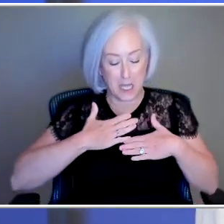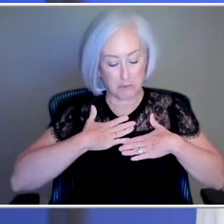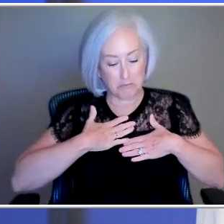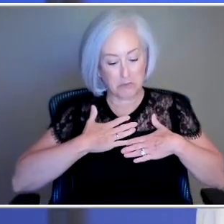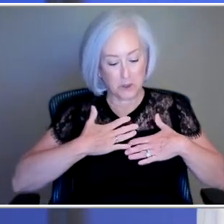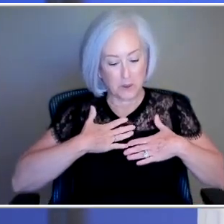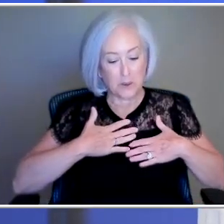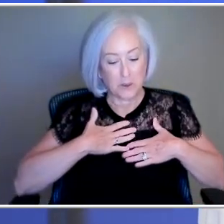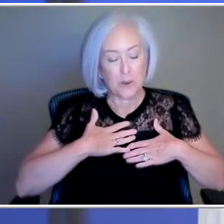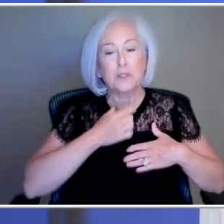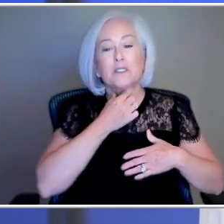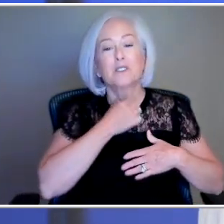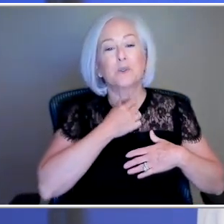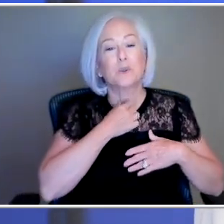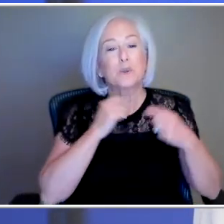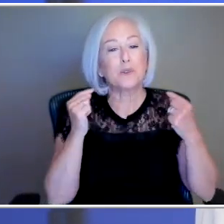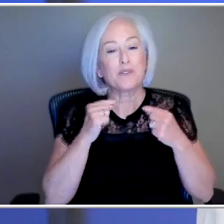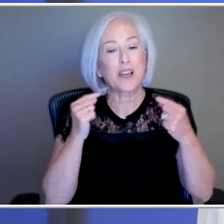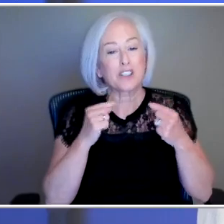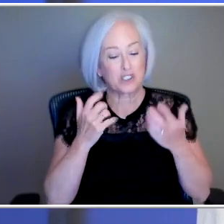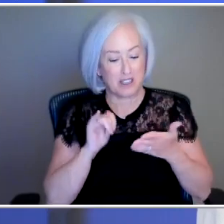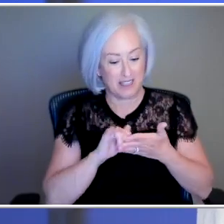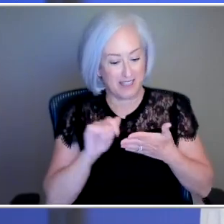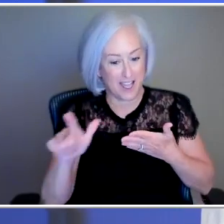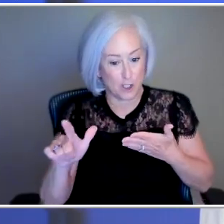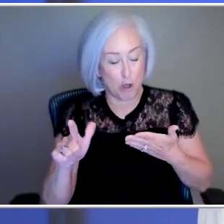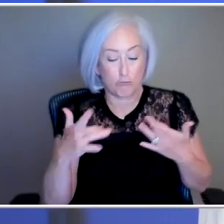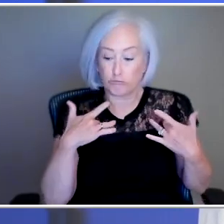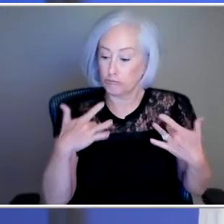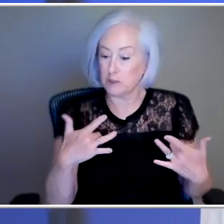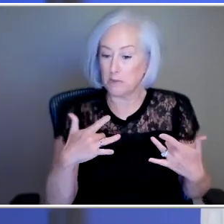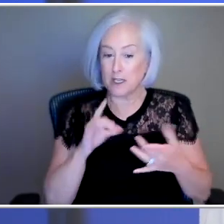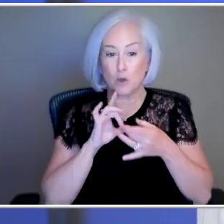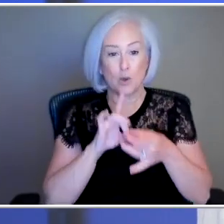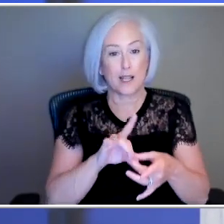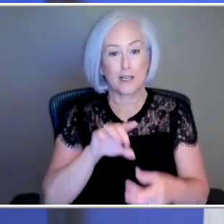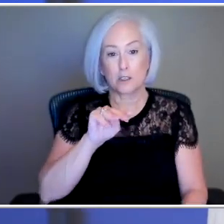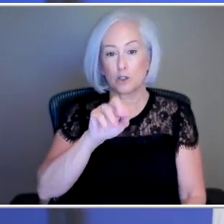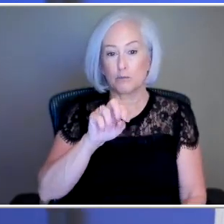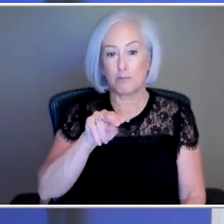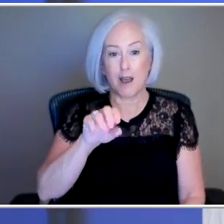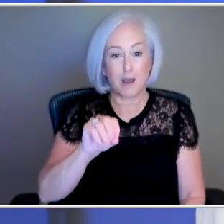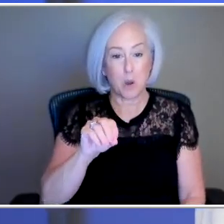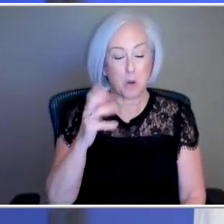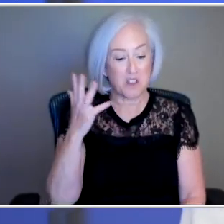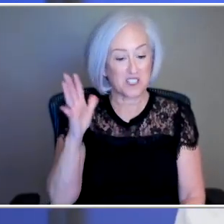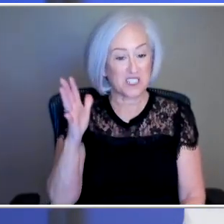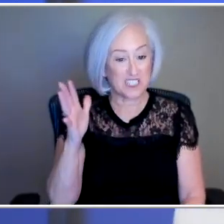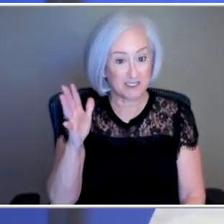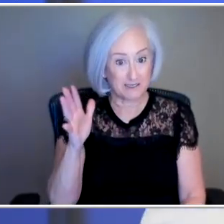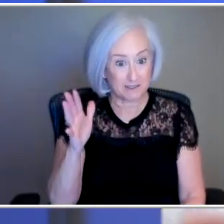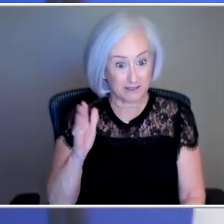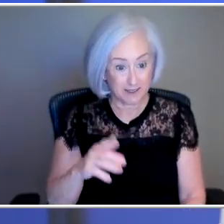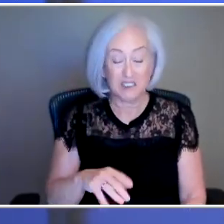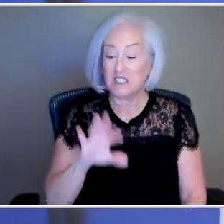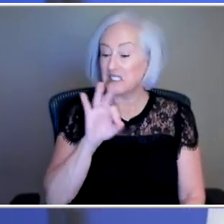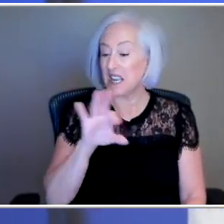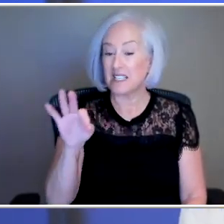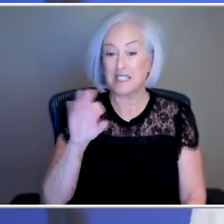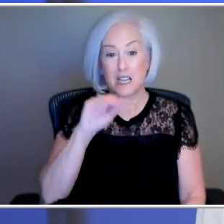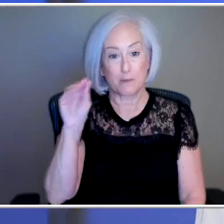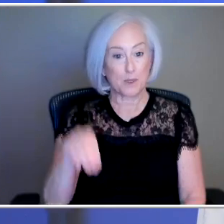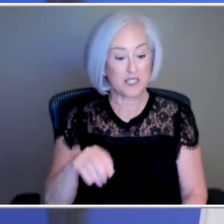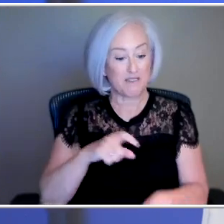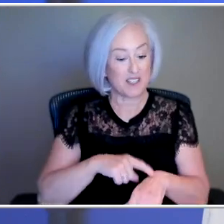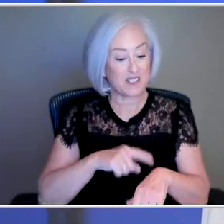throat, which is what happens when you have mono. You know, you get a really bad sore throat, and 99% of the time, folks get